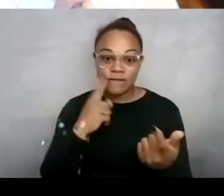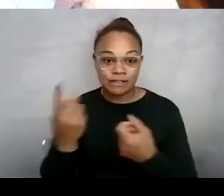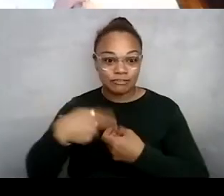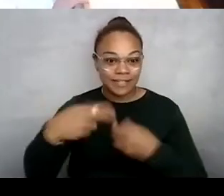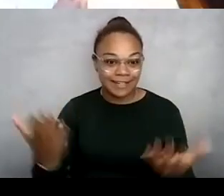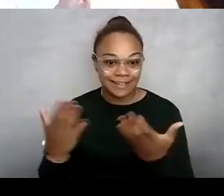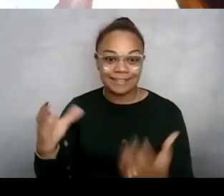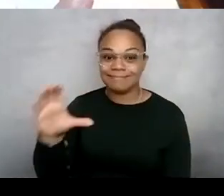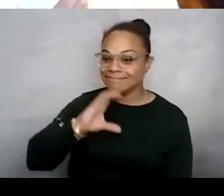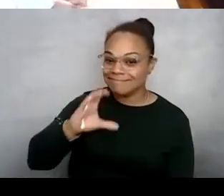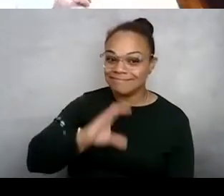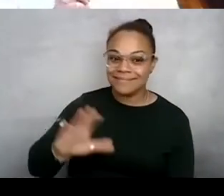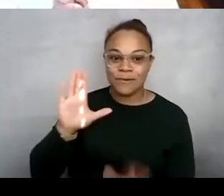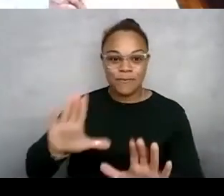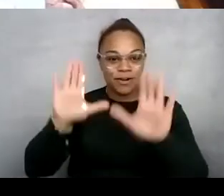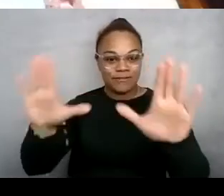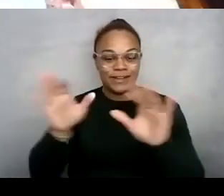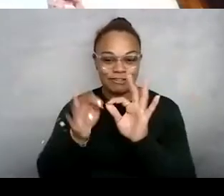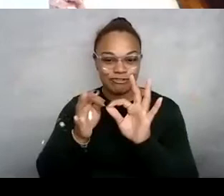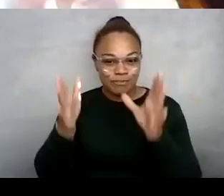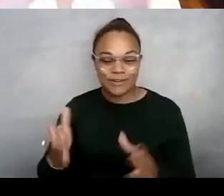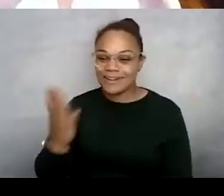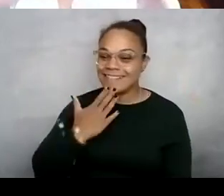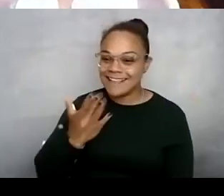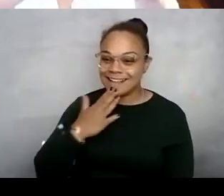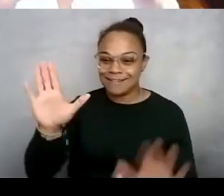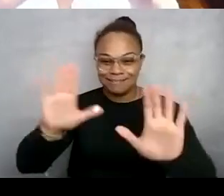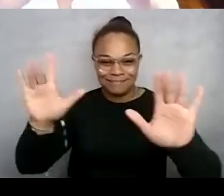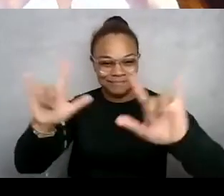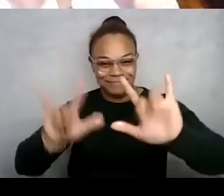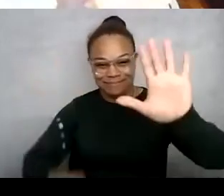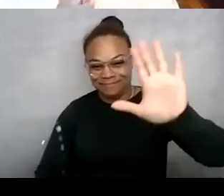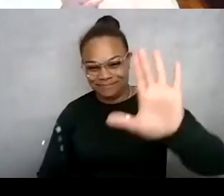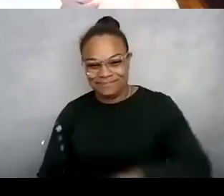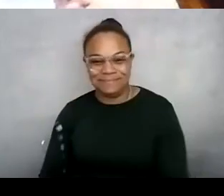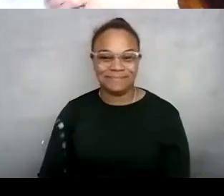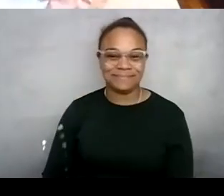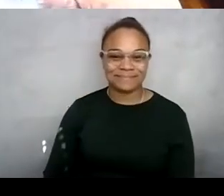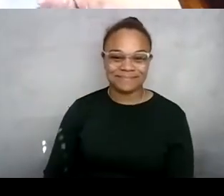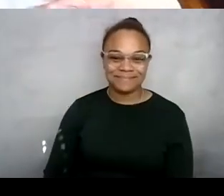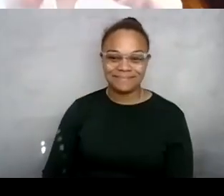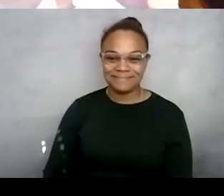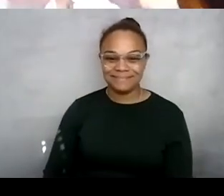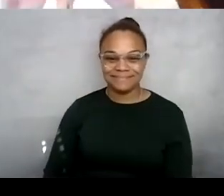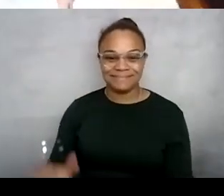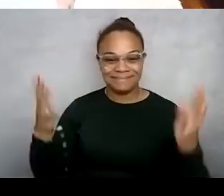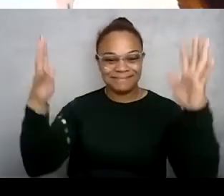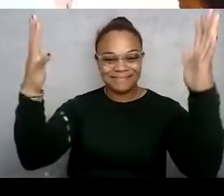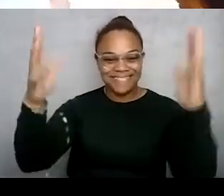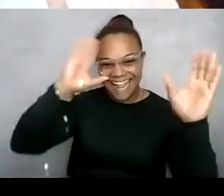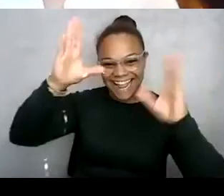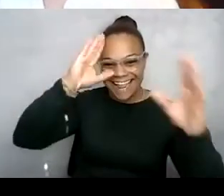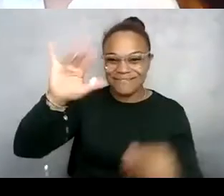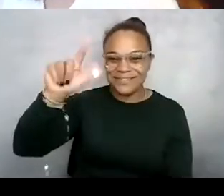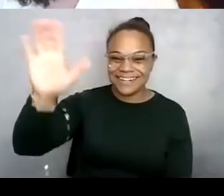Callie, our wonderful interpreter, thank you so much. Yay. Hey, Florida.